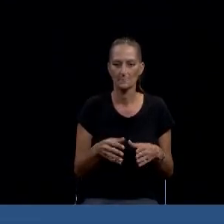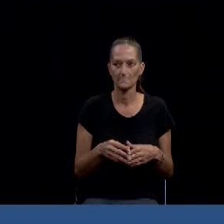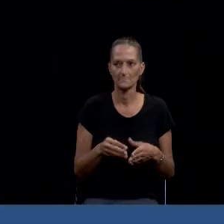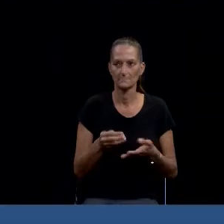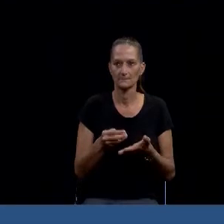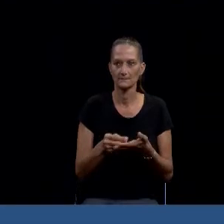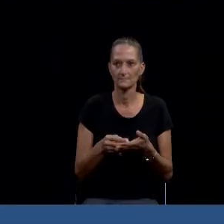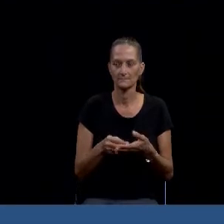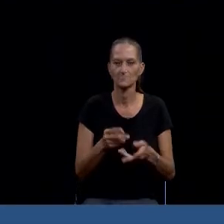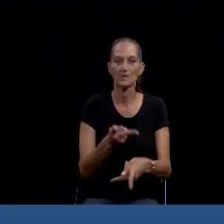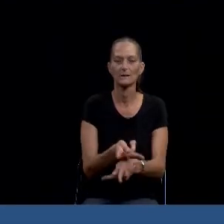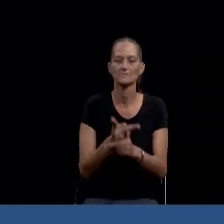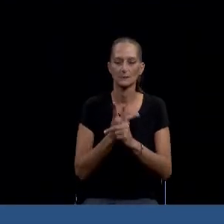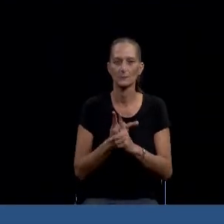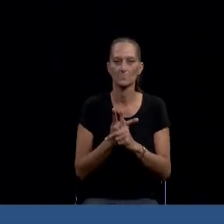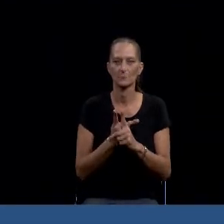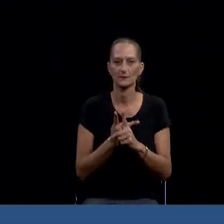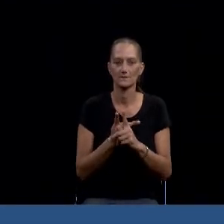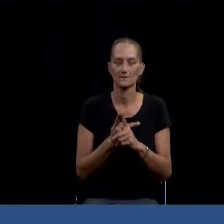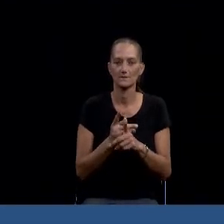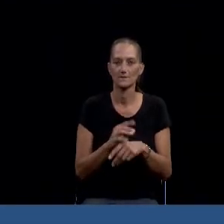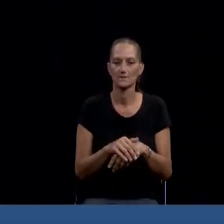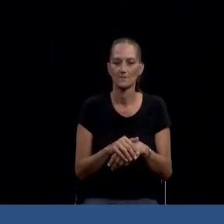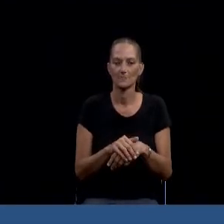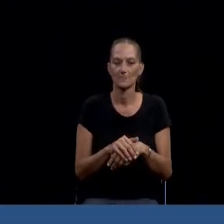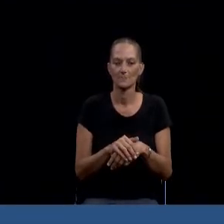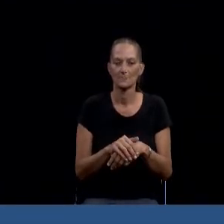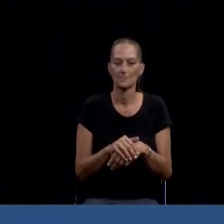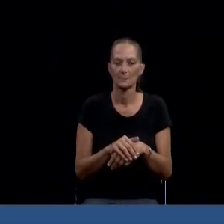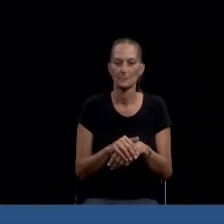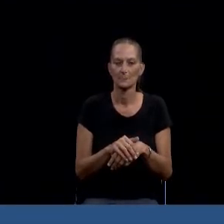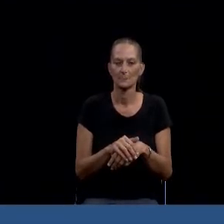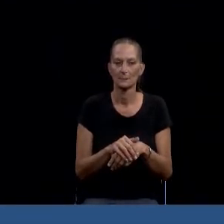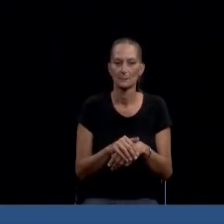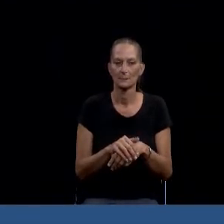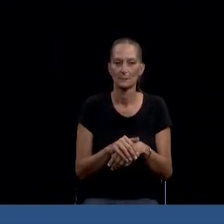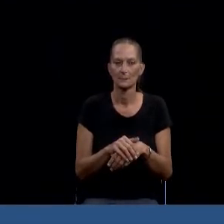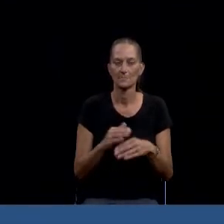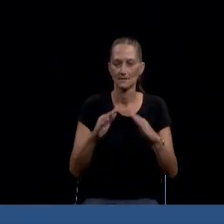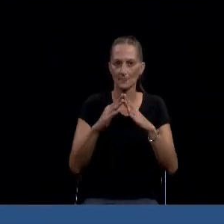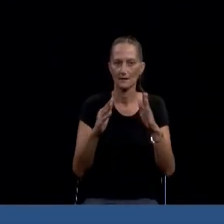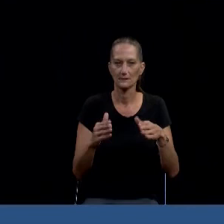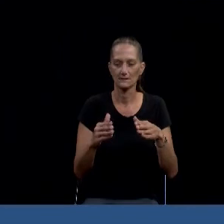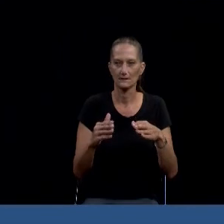by the Housing Authority affiliate. Okay.